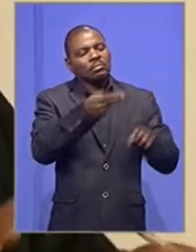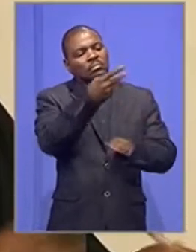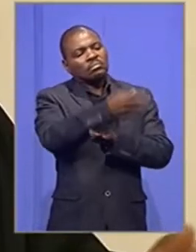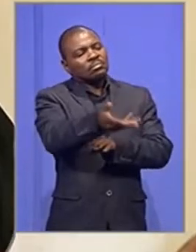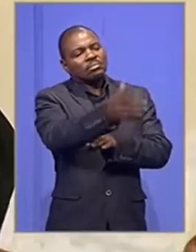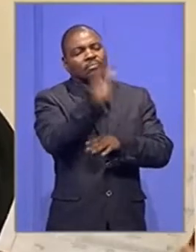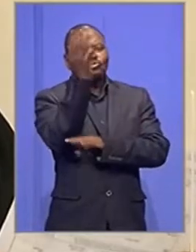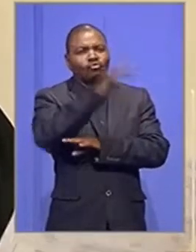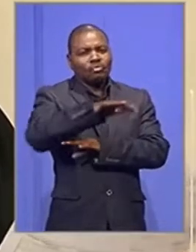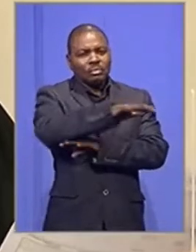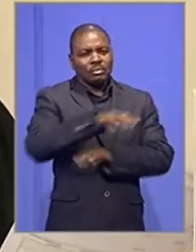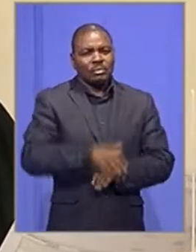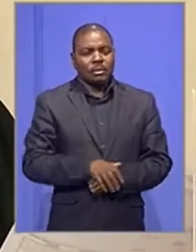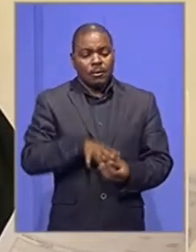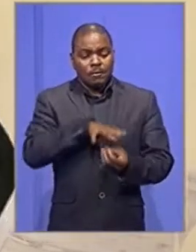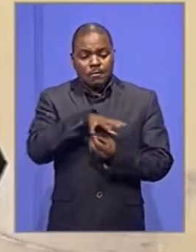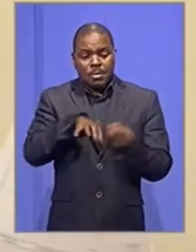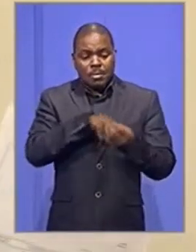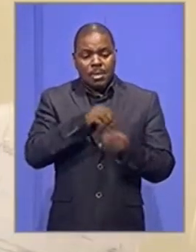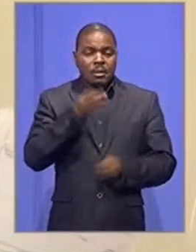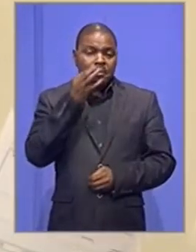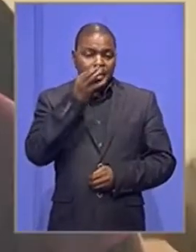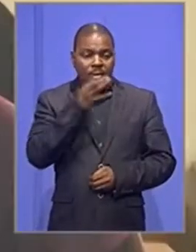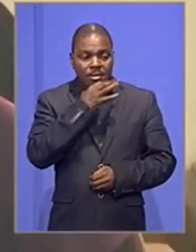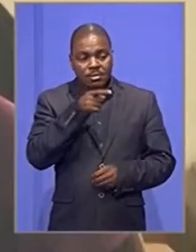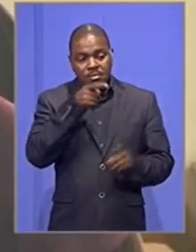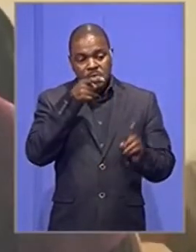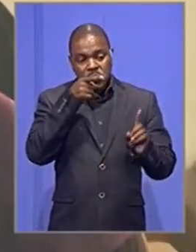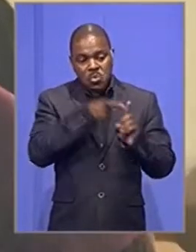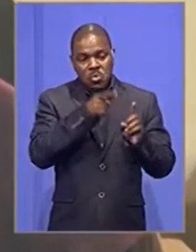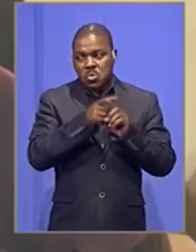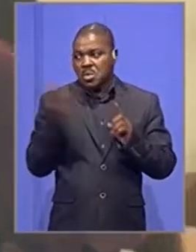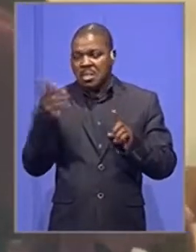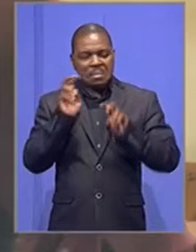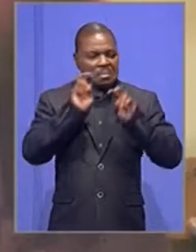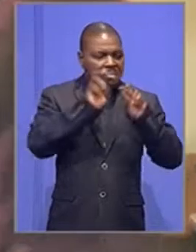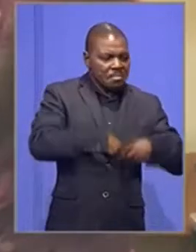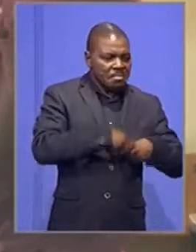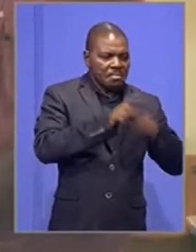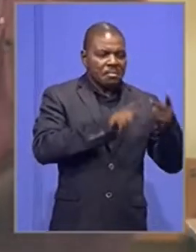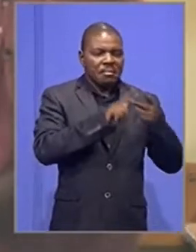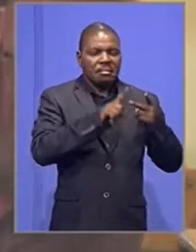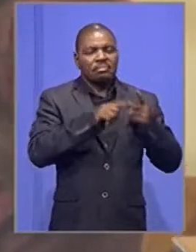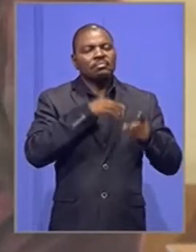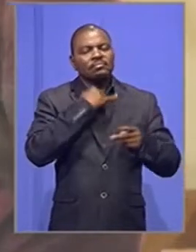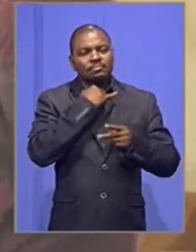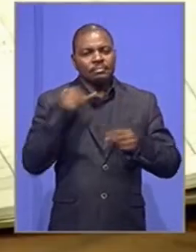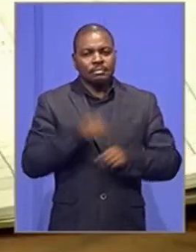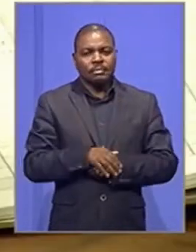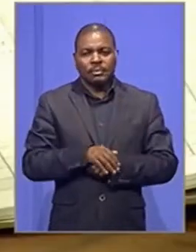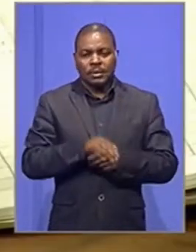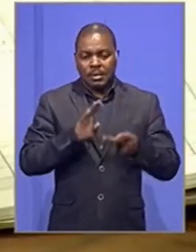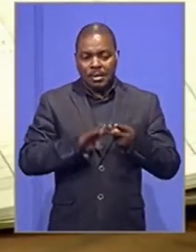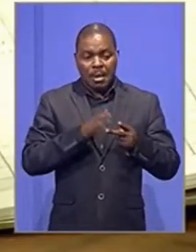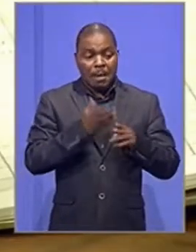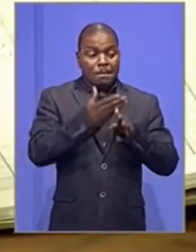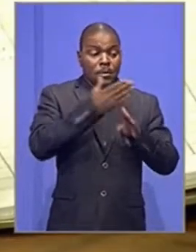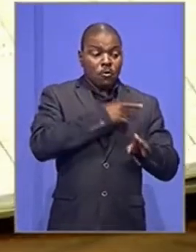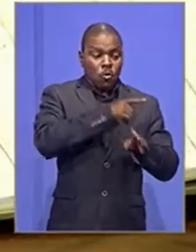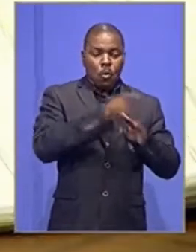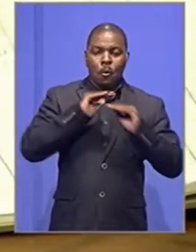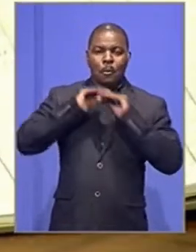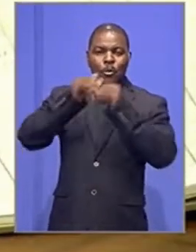ba lelapa, Sambo o beteletswe pele a kgaolwa mo metso. Pelenyana motswasetlhabelo o ne a dira kopo ya lekwalotaolo la